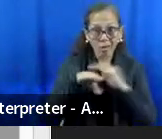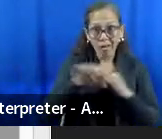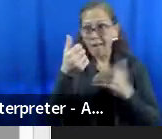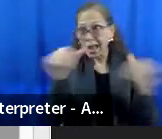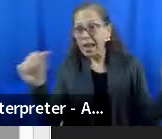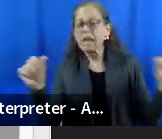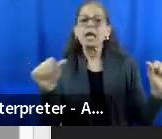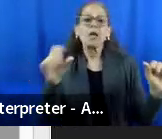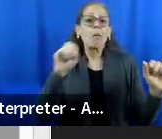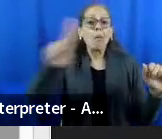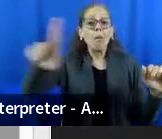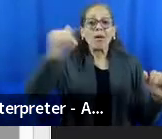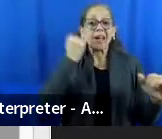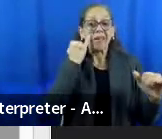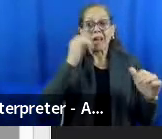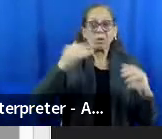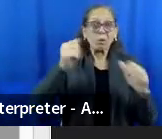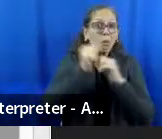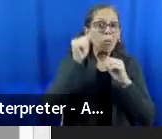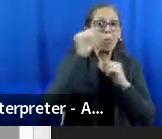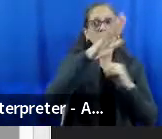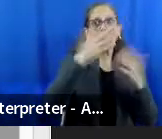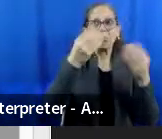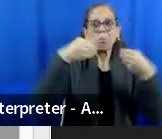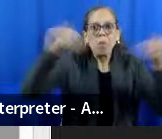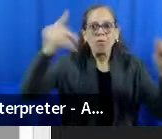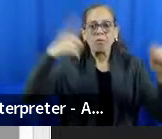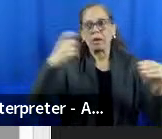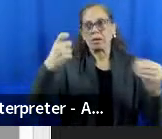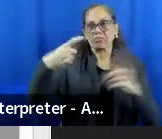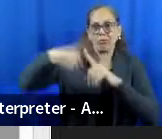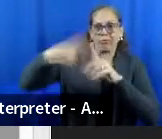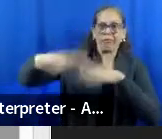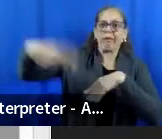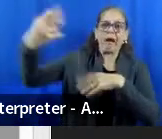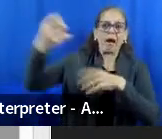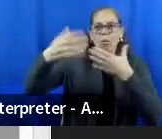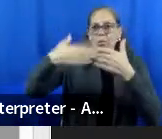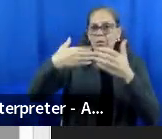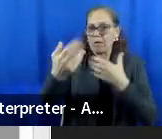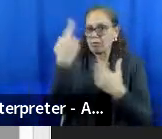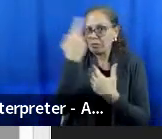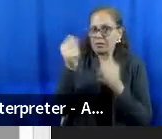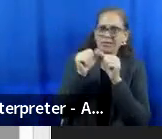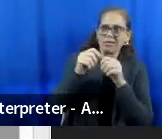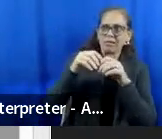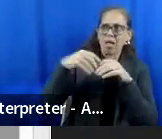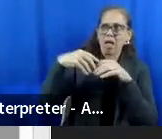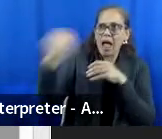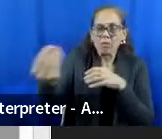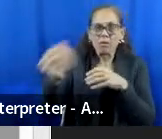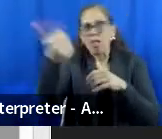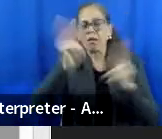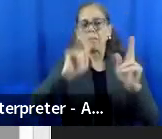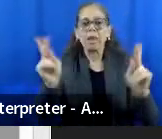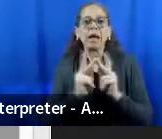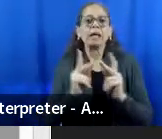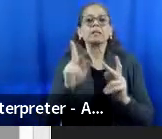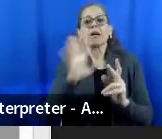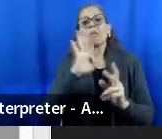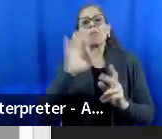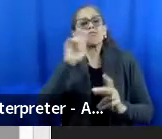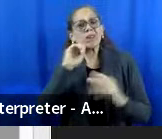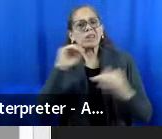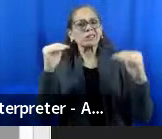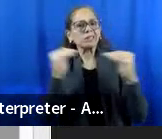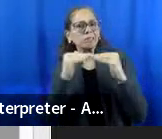displacement, and other key planning issues. Whenever possible, these data will be broken down by neighborhood and race and ethnicity so that New Yorkers